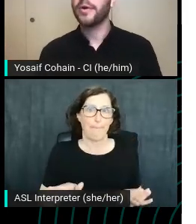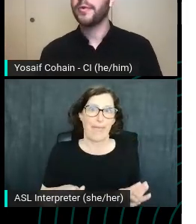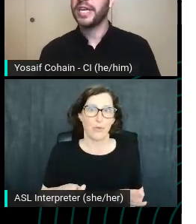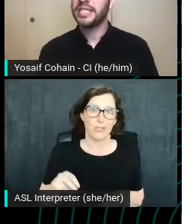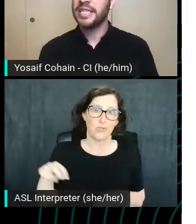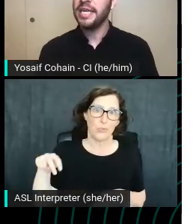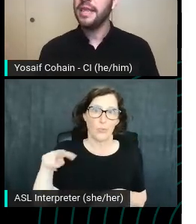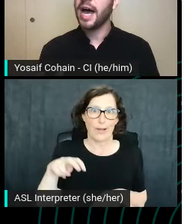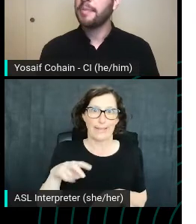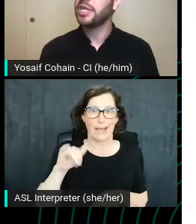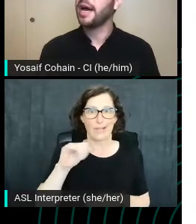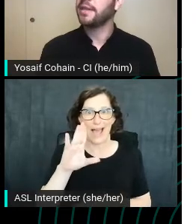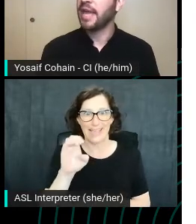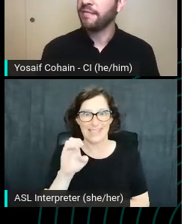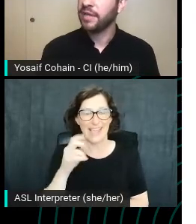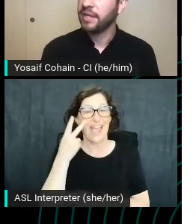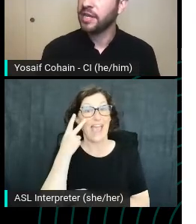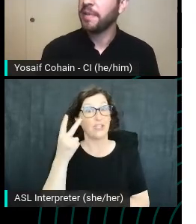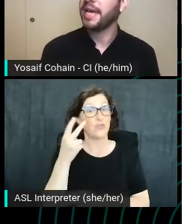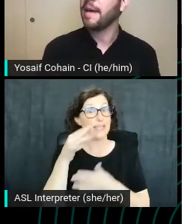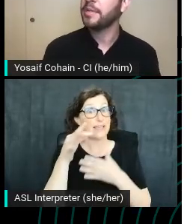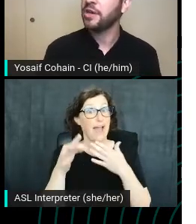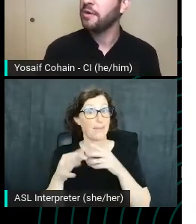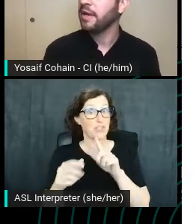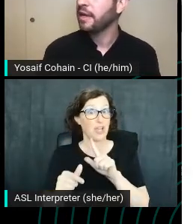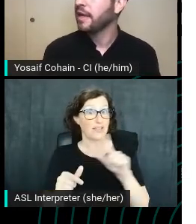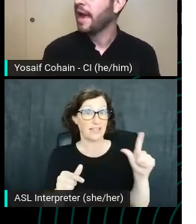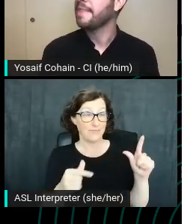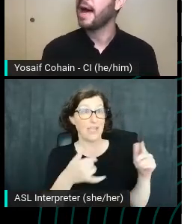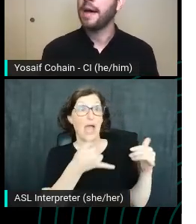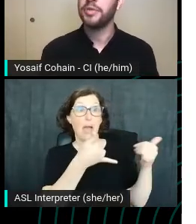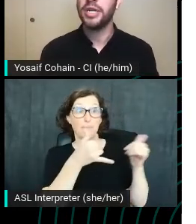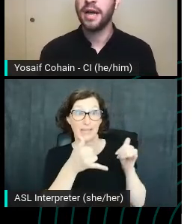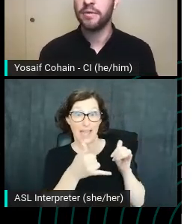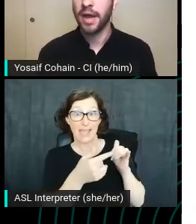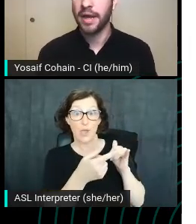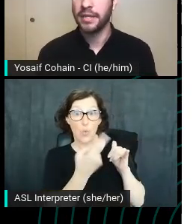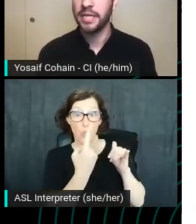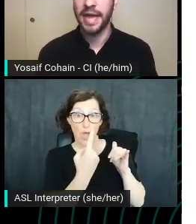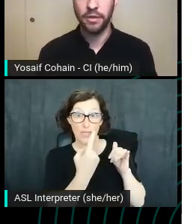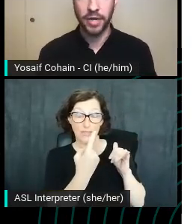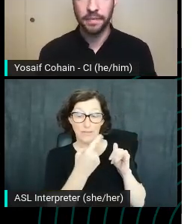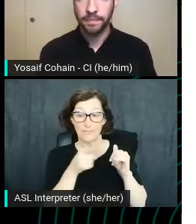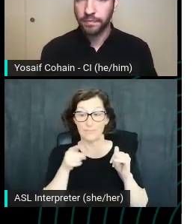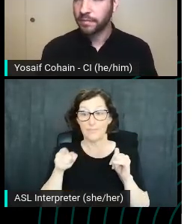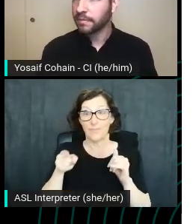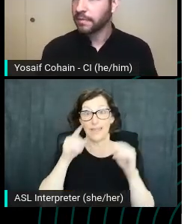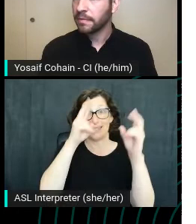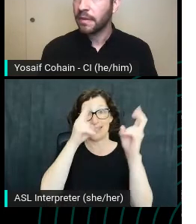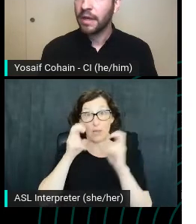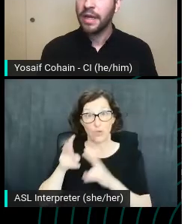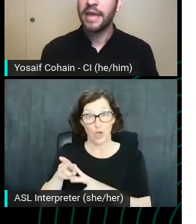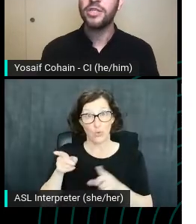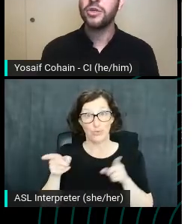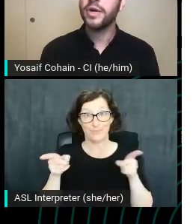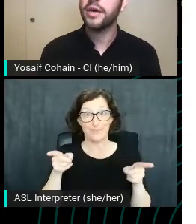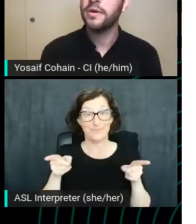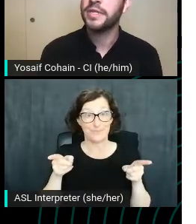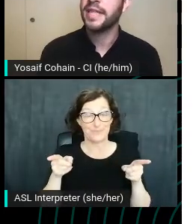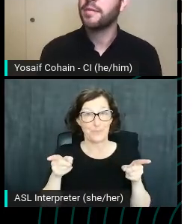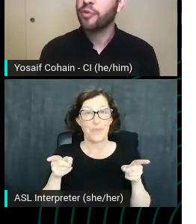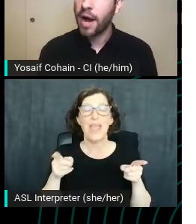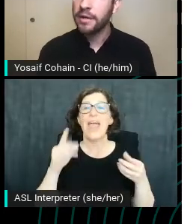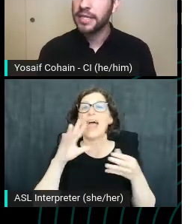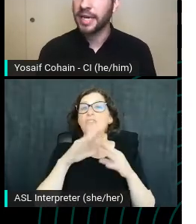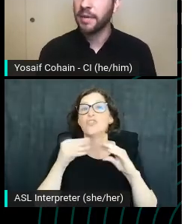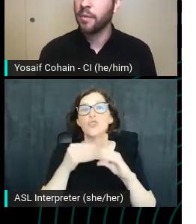And we can see the option on the left to play an episode and the option on the right to download it. And the story goes